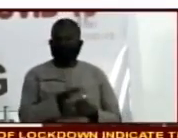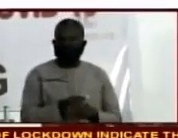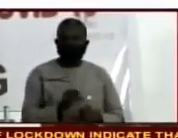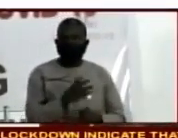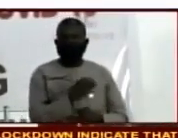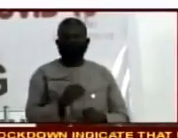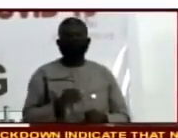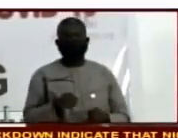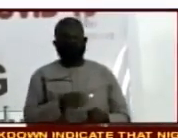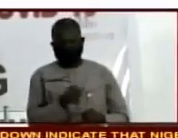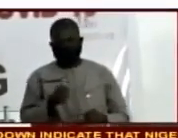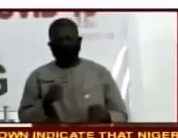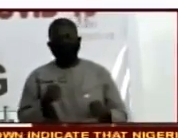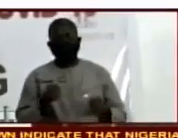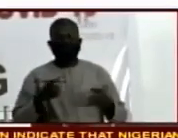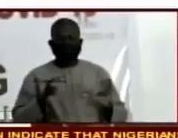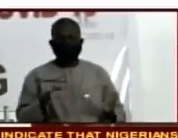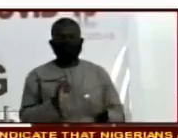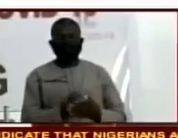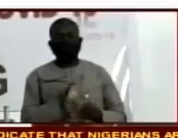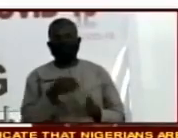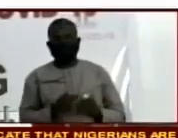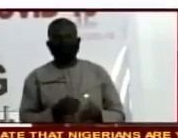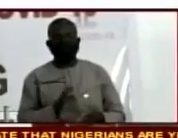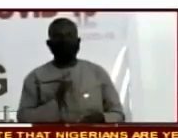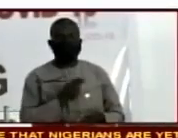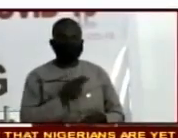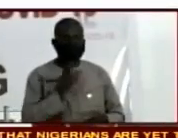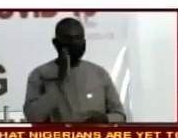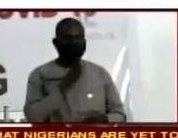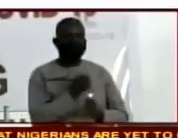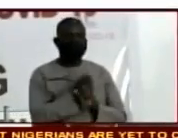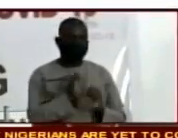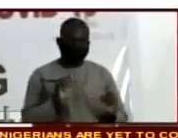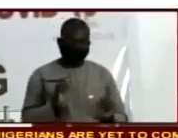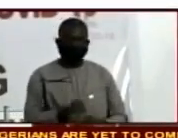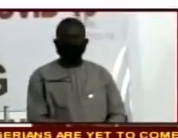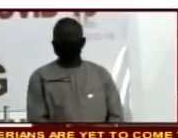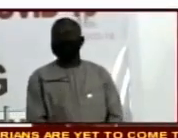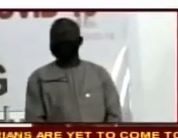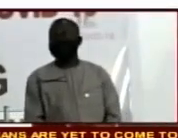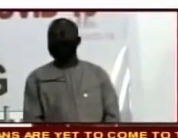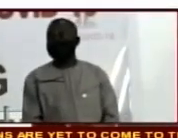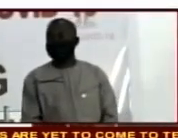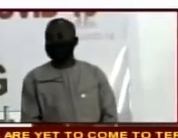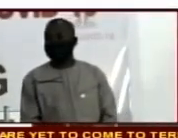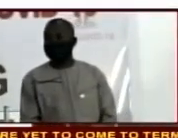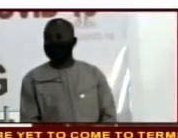the manner that we keep all of us safe and secure. And